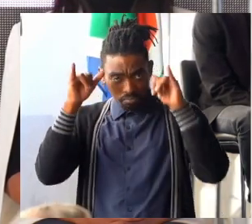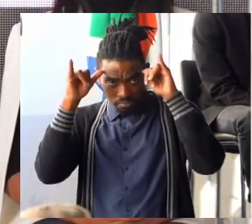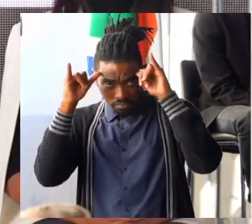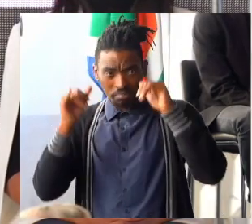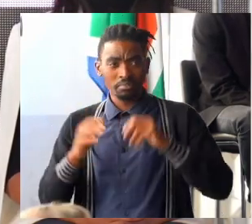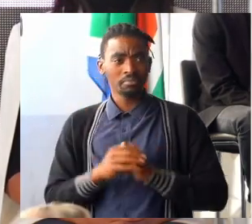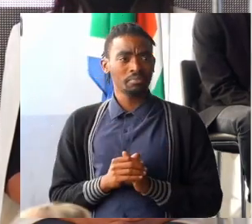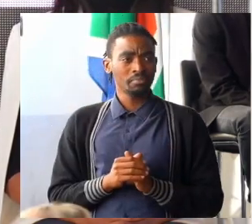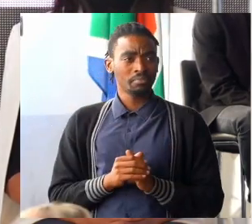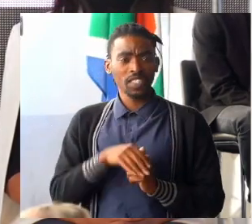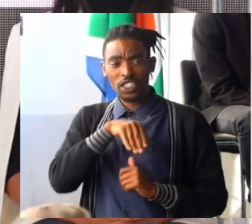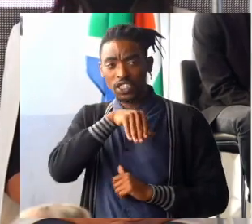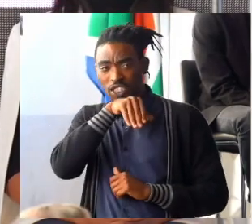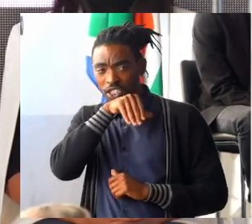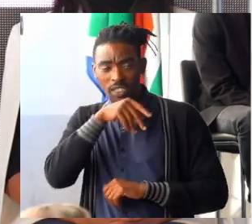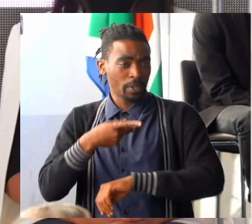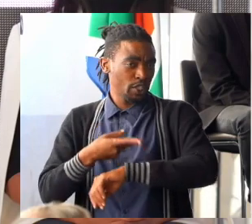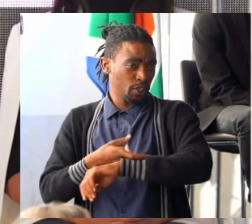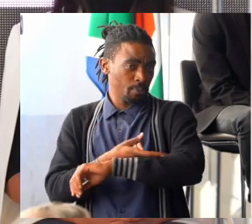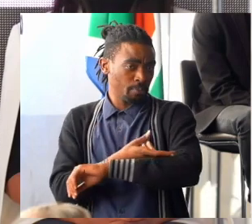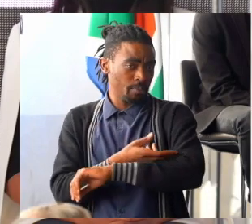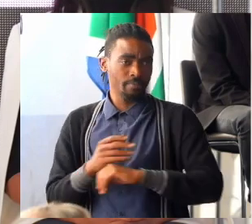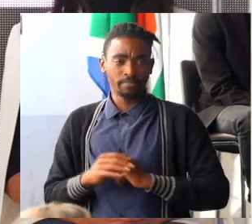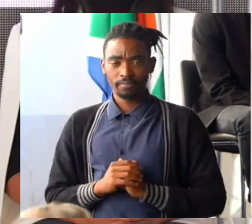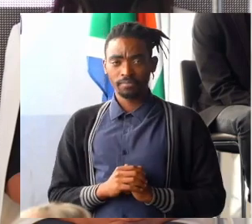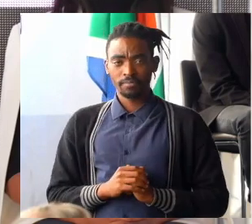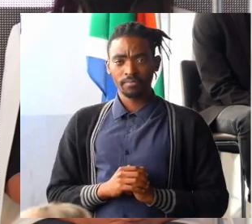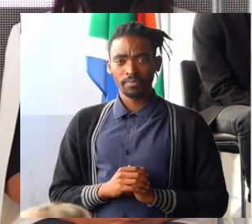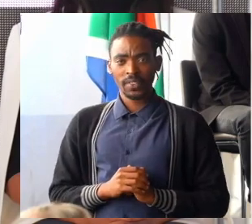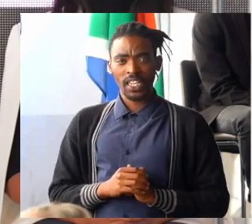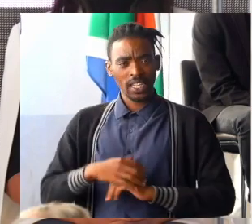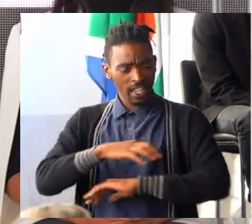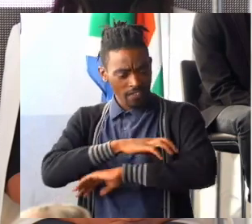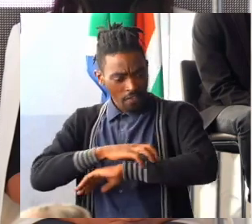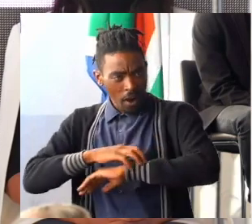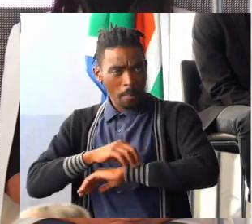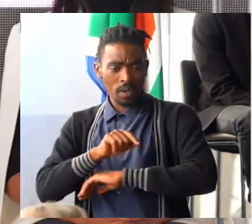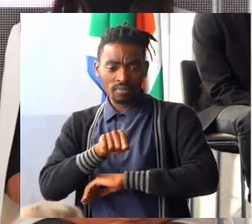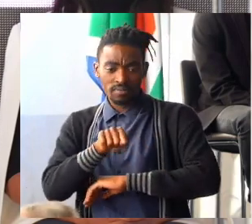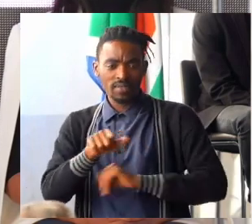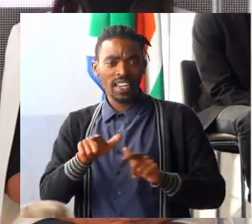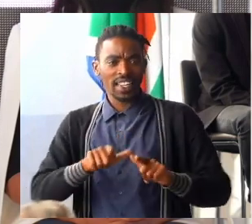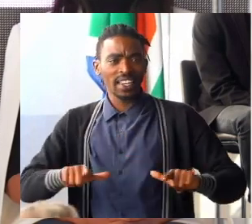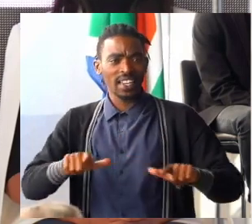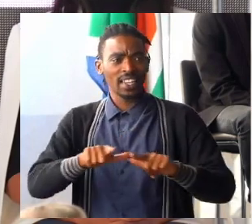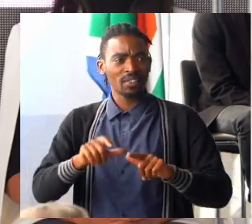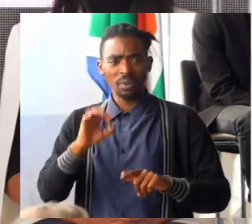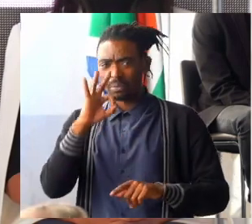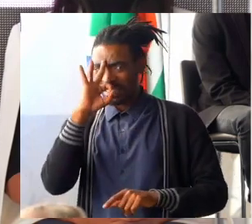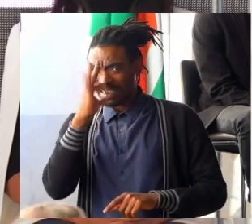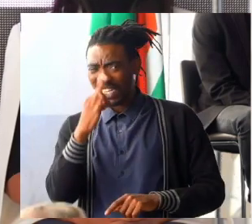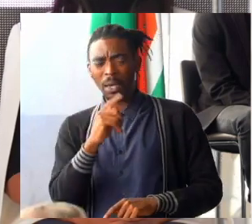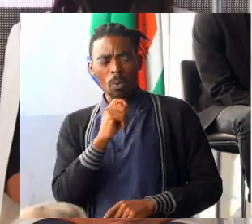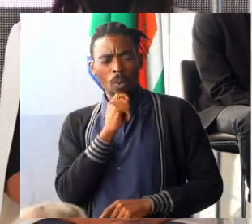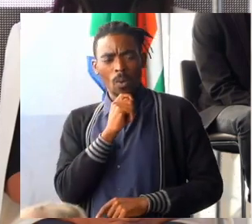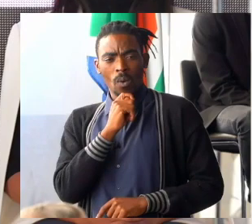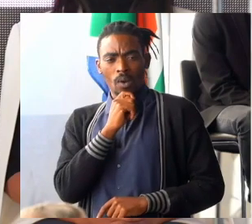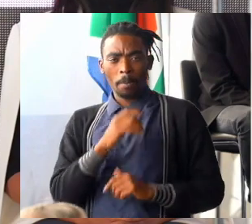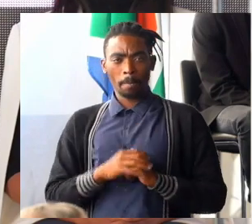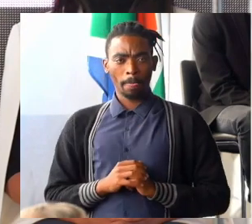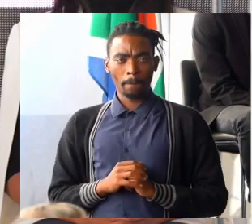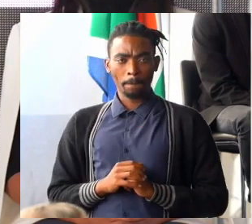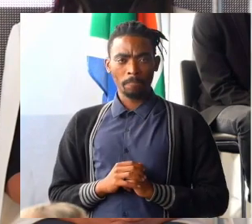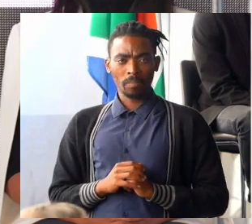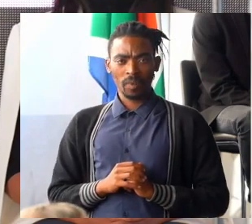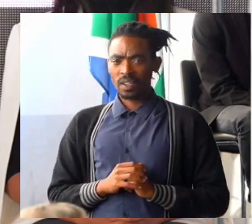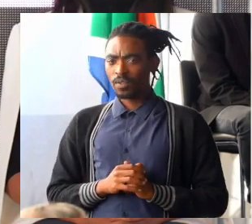I looked after sheep, and I tilled the land from 3 a.m. for